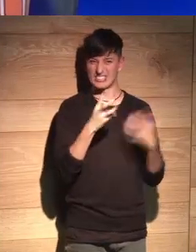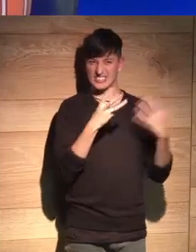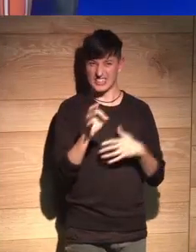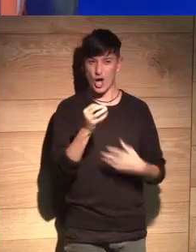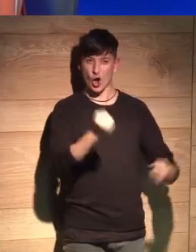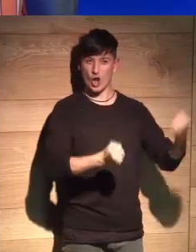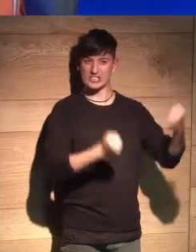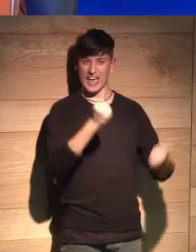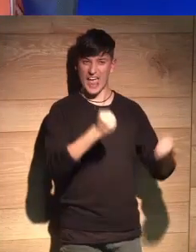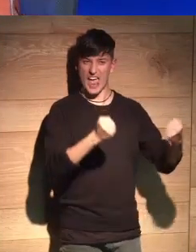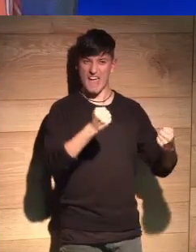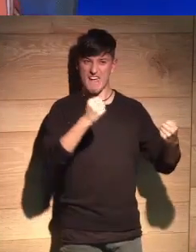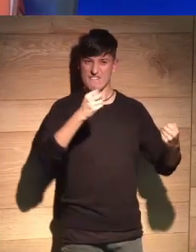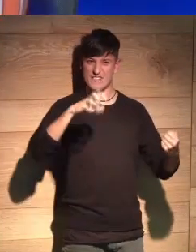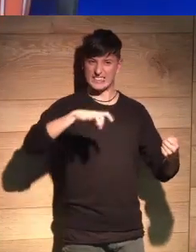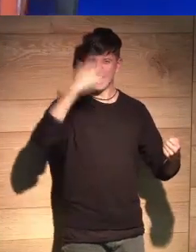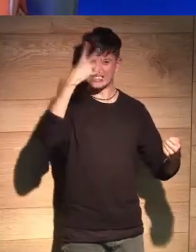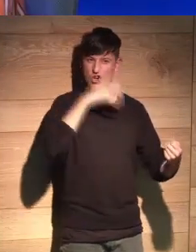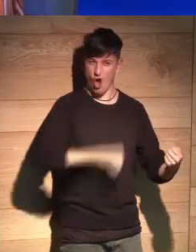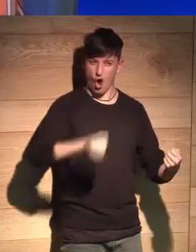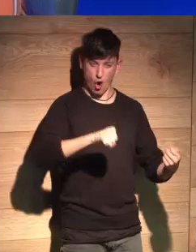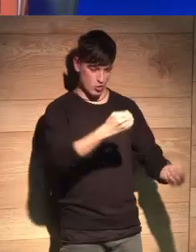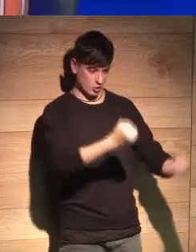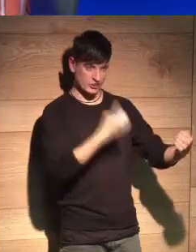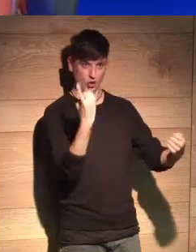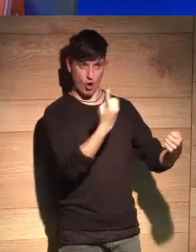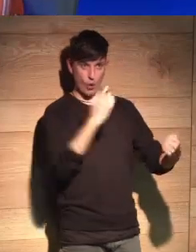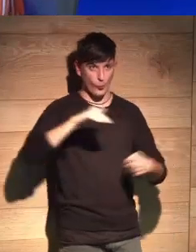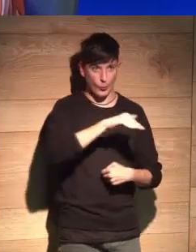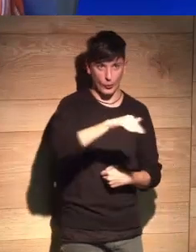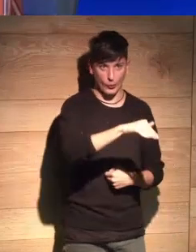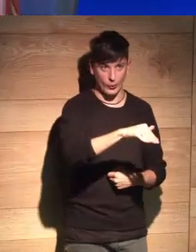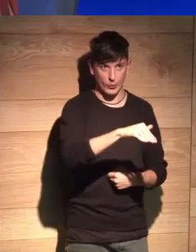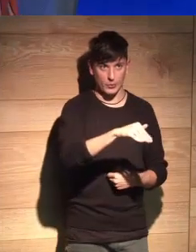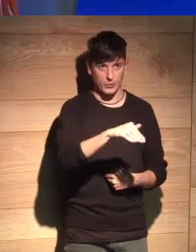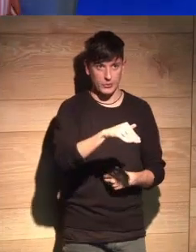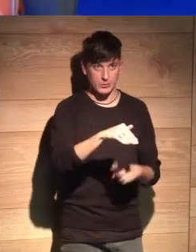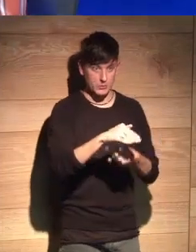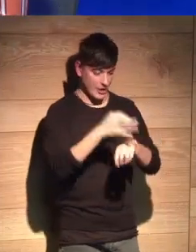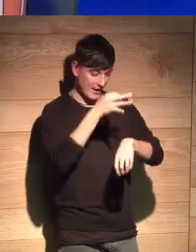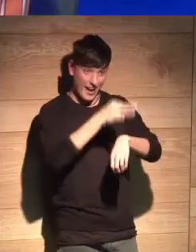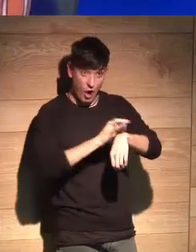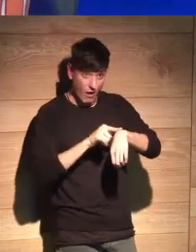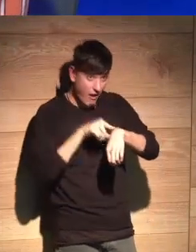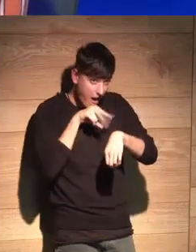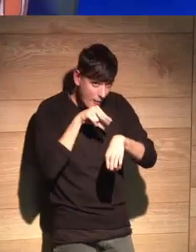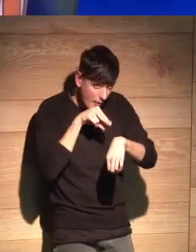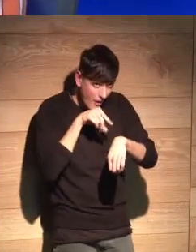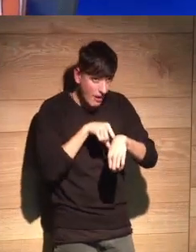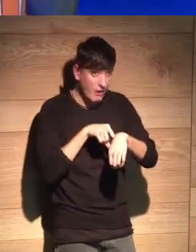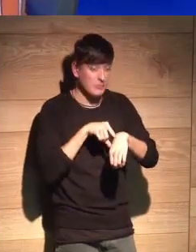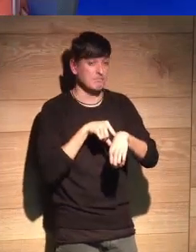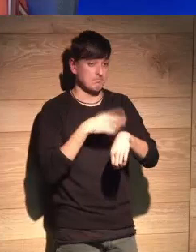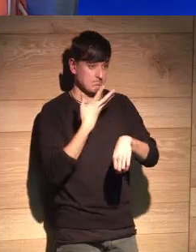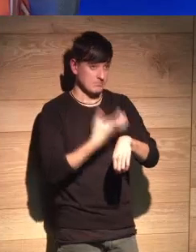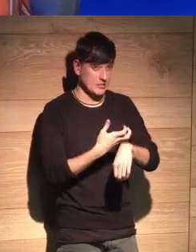arrange everything. And the fantastic car that was driven alone, the man who spoke in his